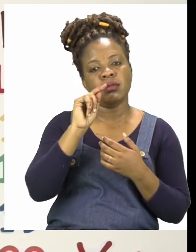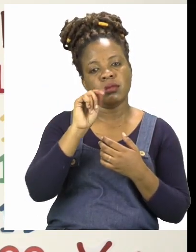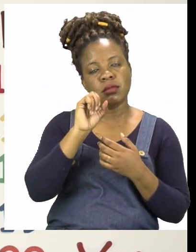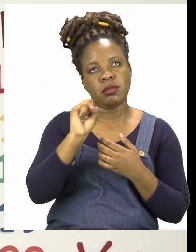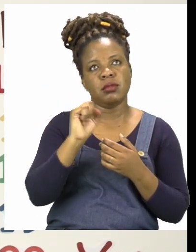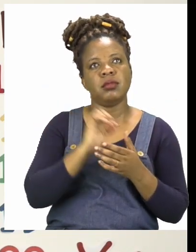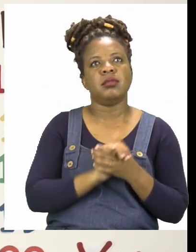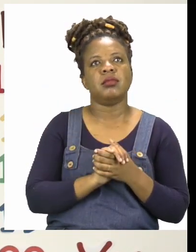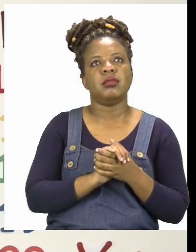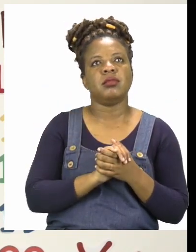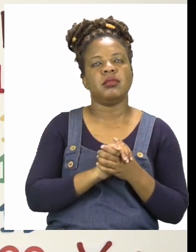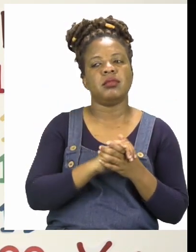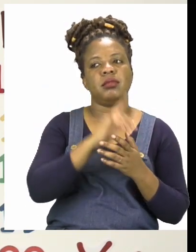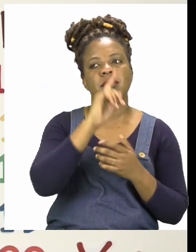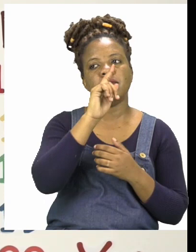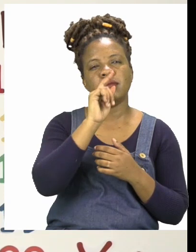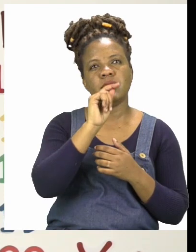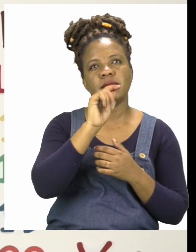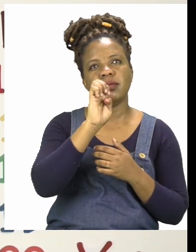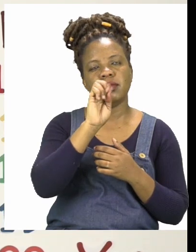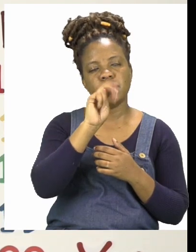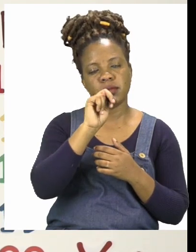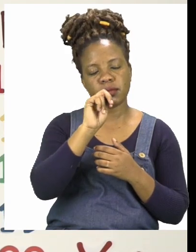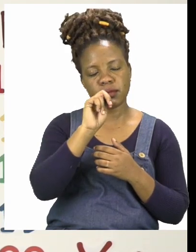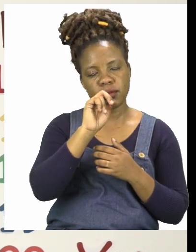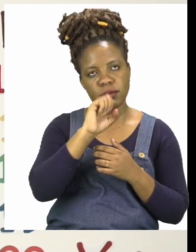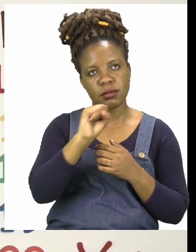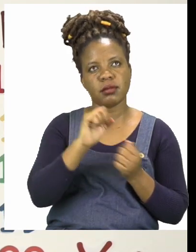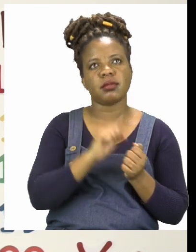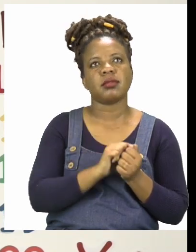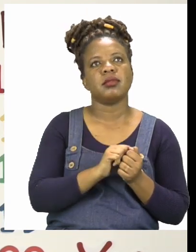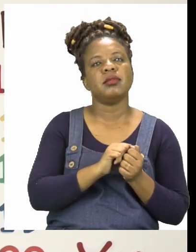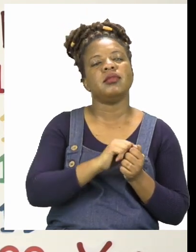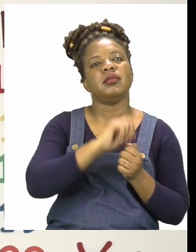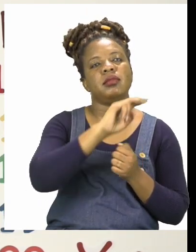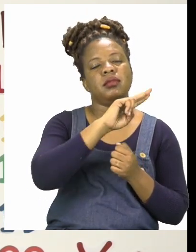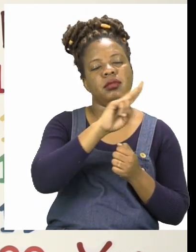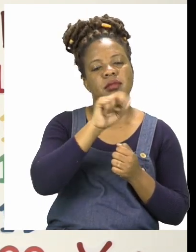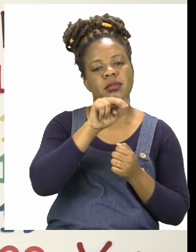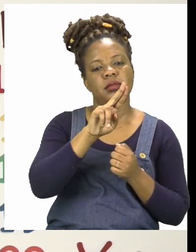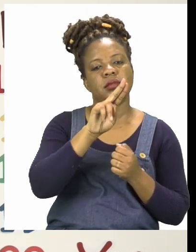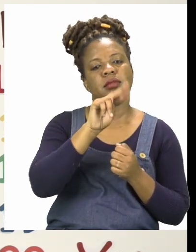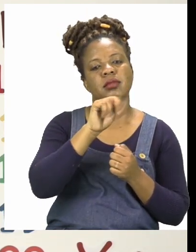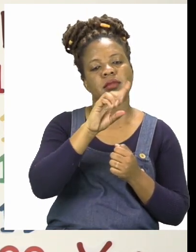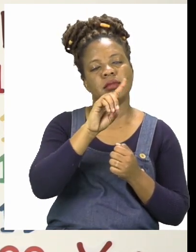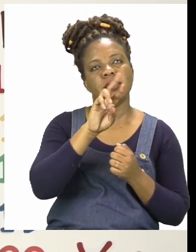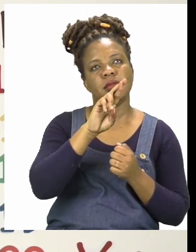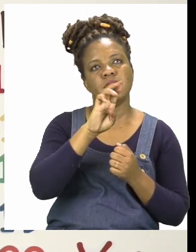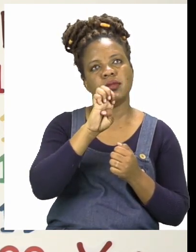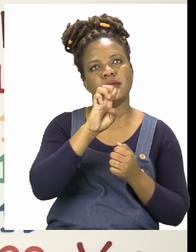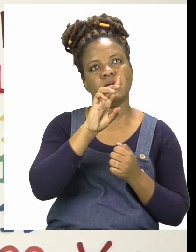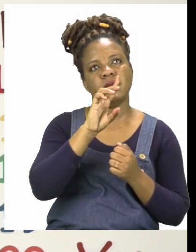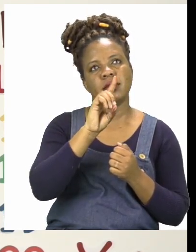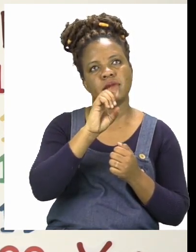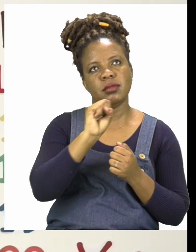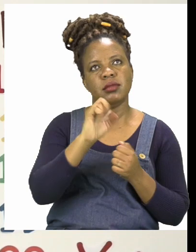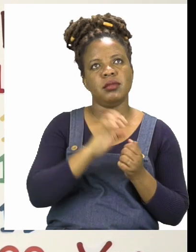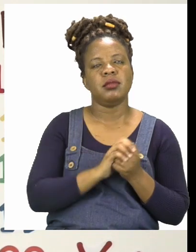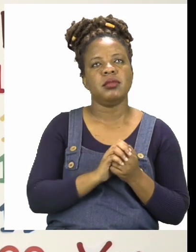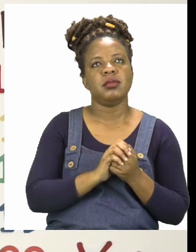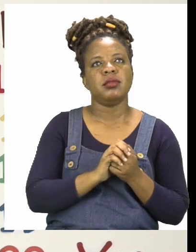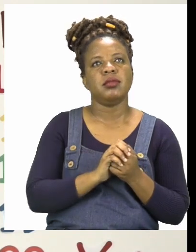have our units, we have our tens, and we have our hundreds. The sum says 100